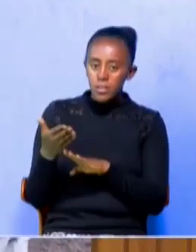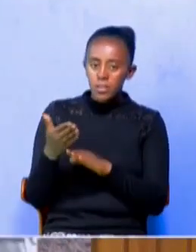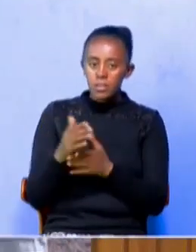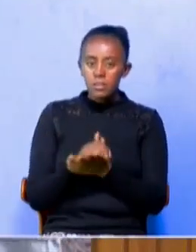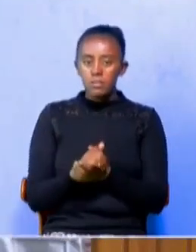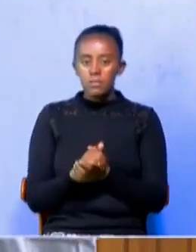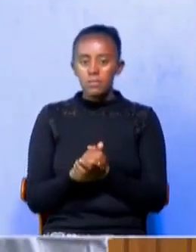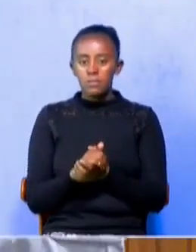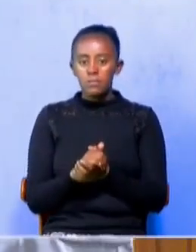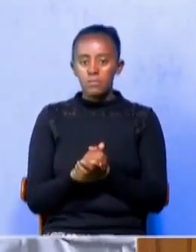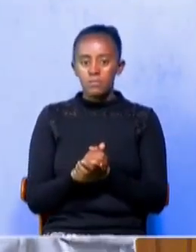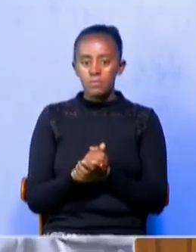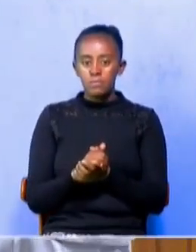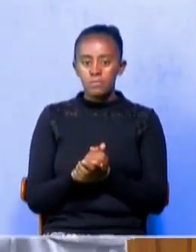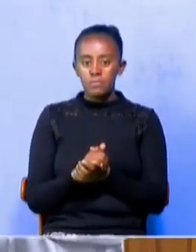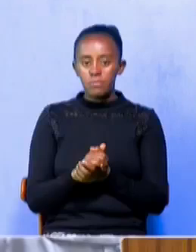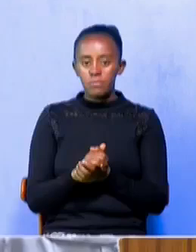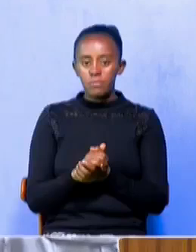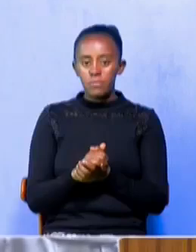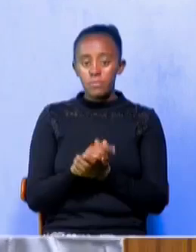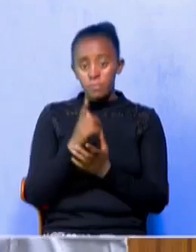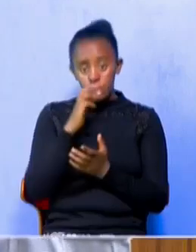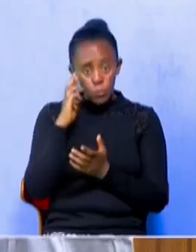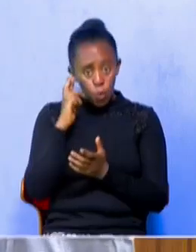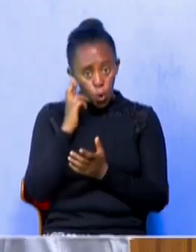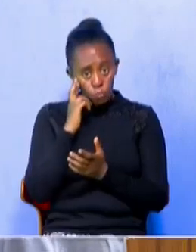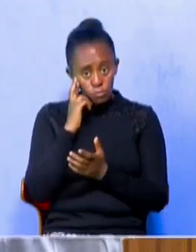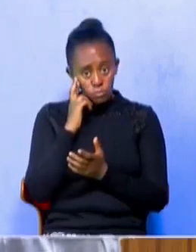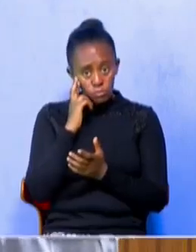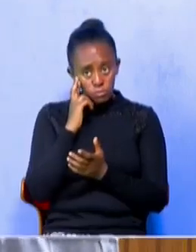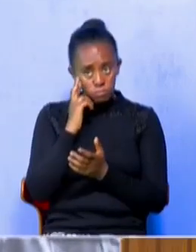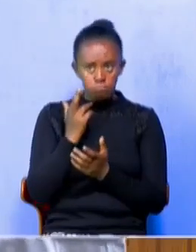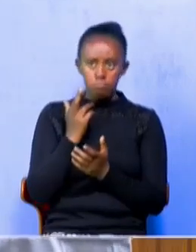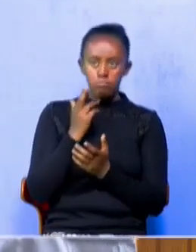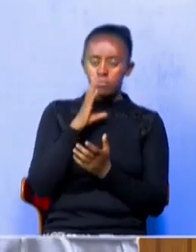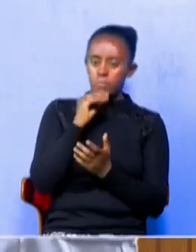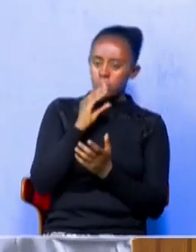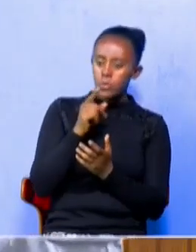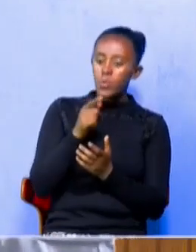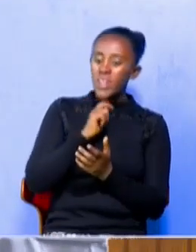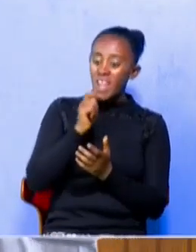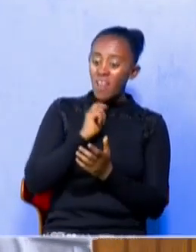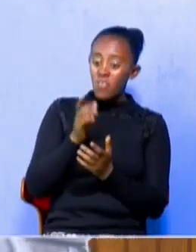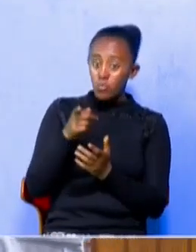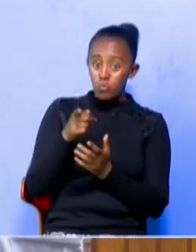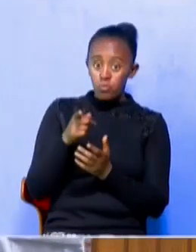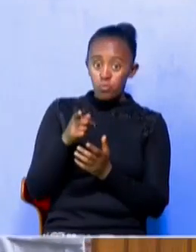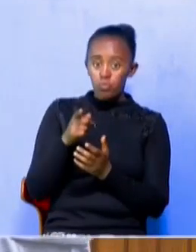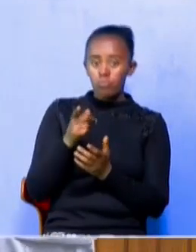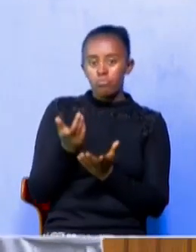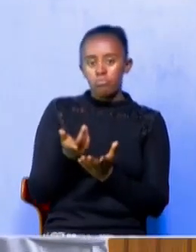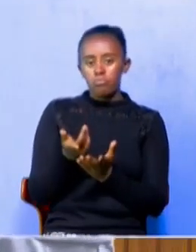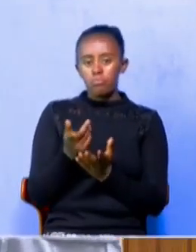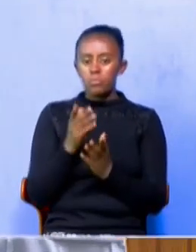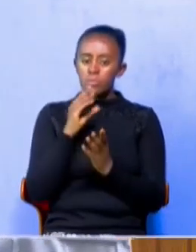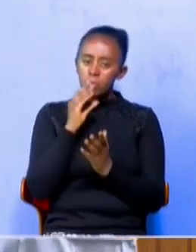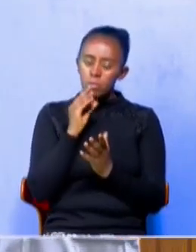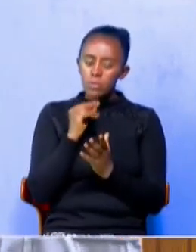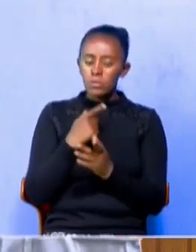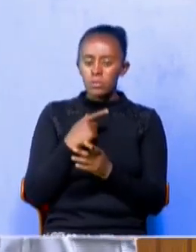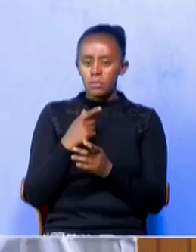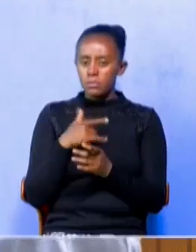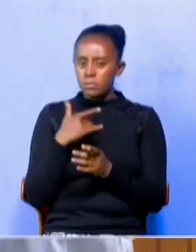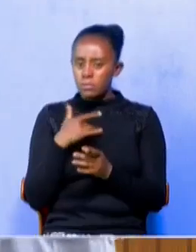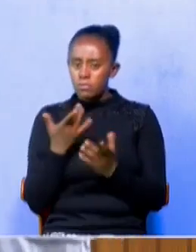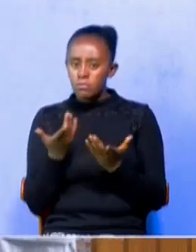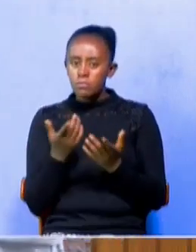kind of sign. Yeah. That's why, because the speaker or the interviewee has to speak anything that he feels